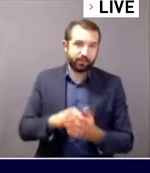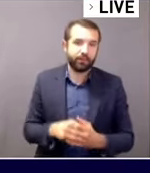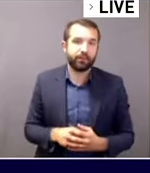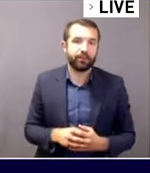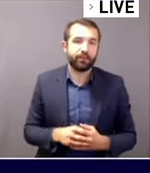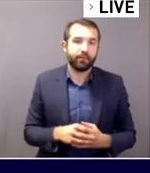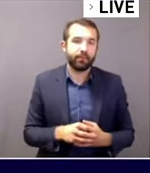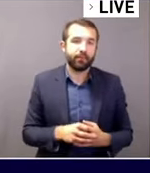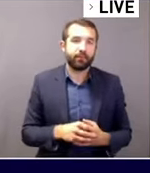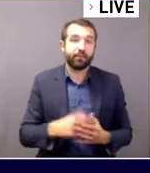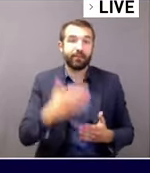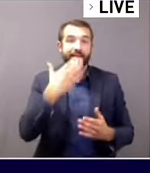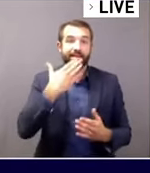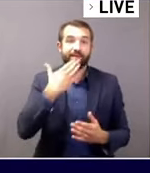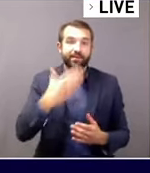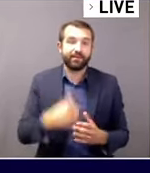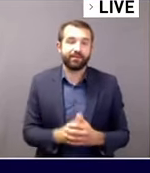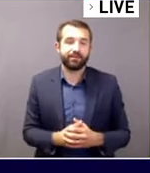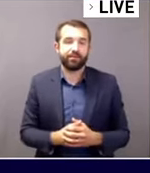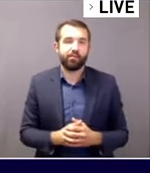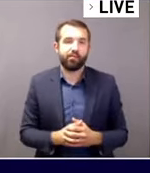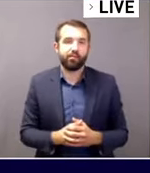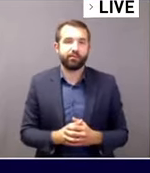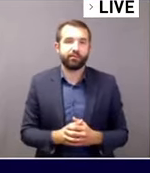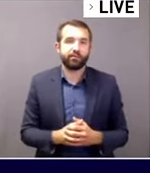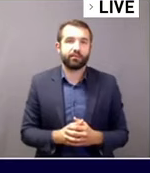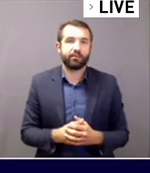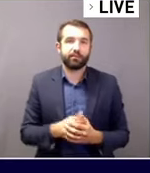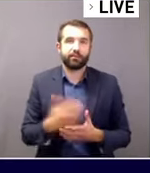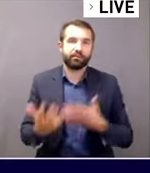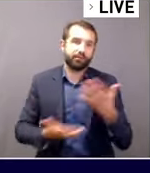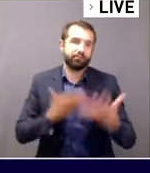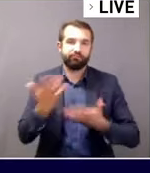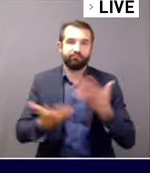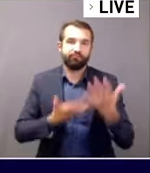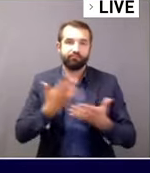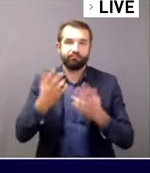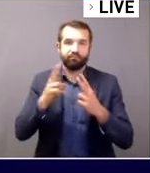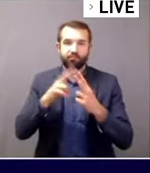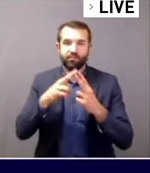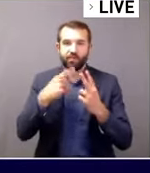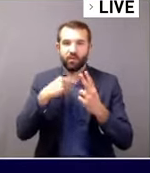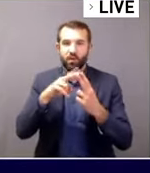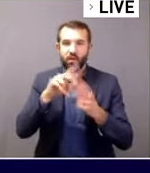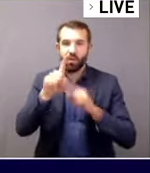Yes, hi. I have a couple questions